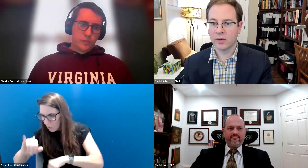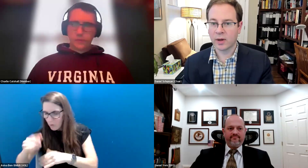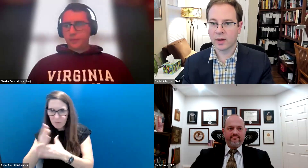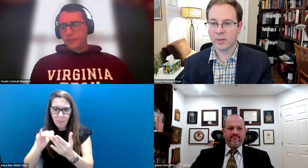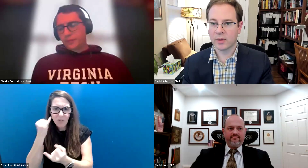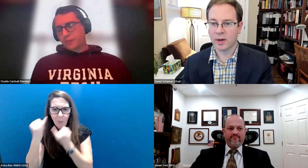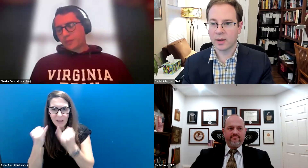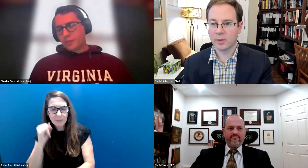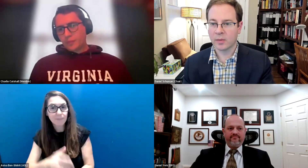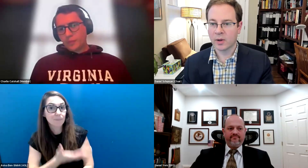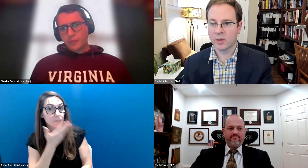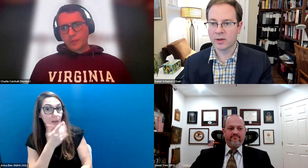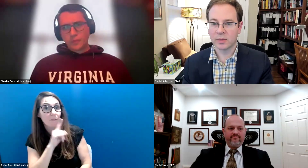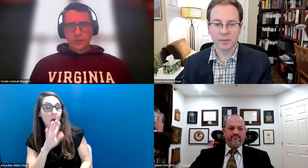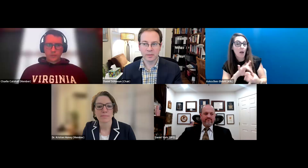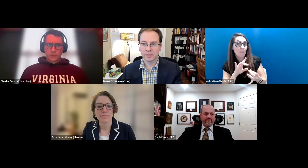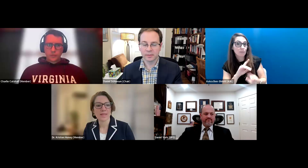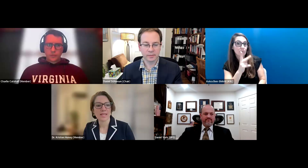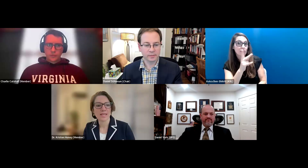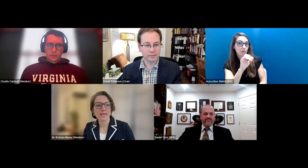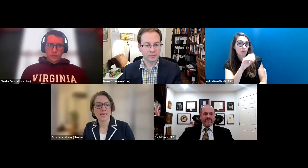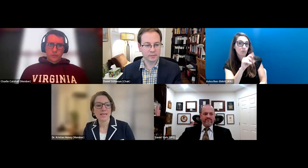Great, thank you for that comment. Kristen.